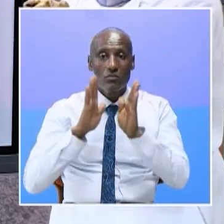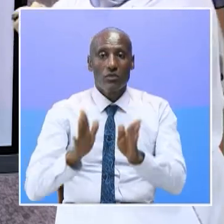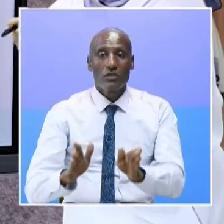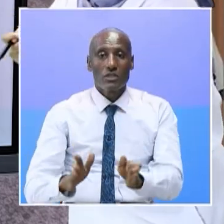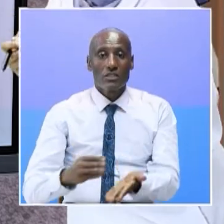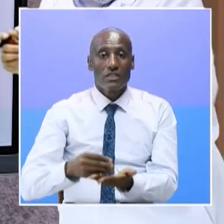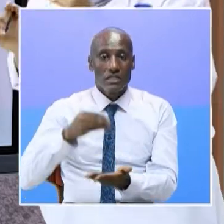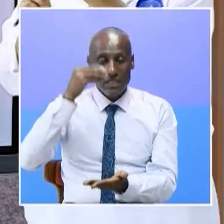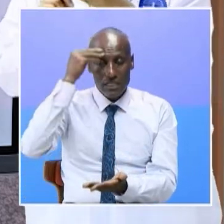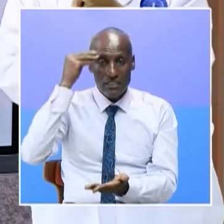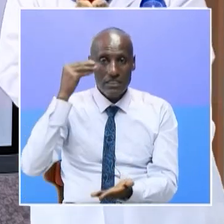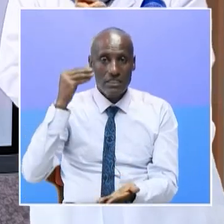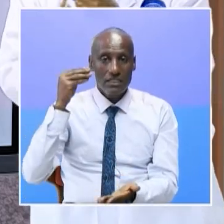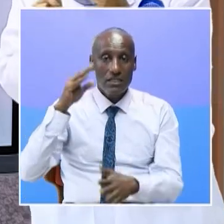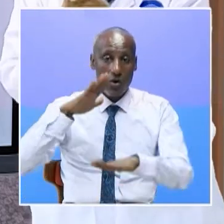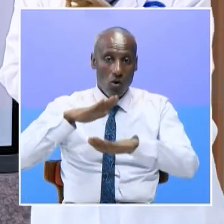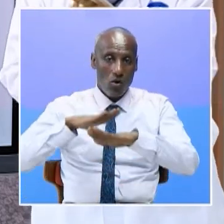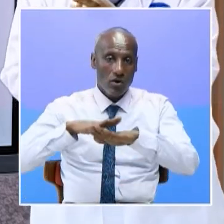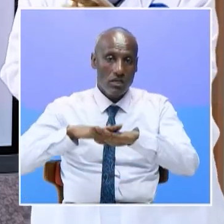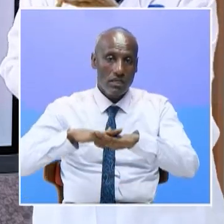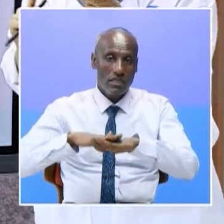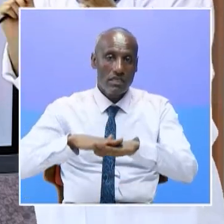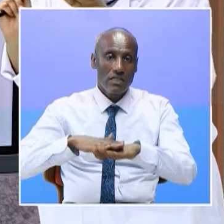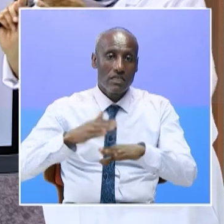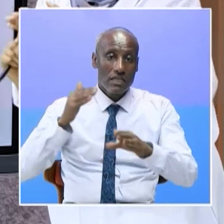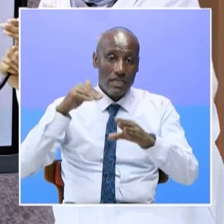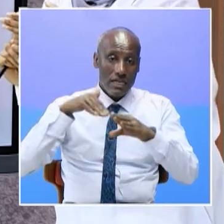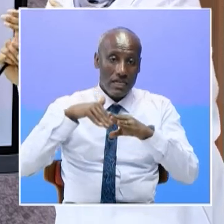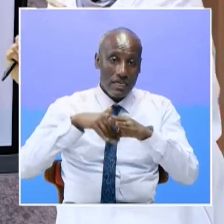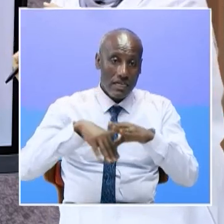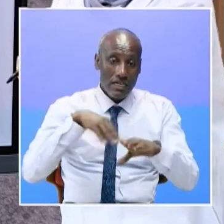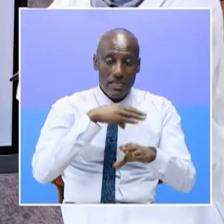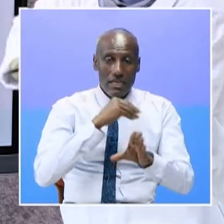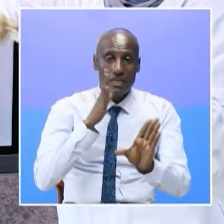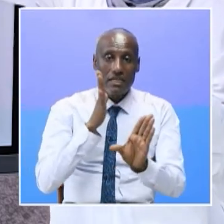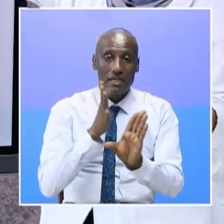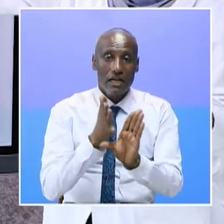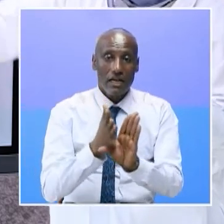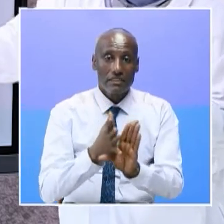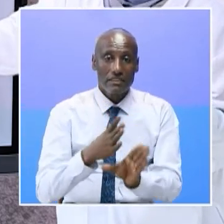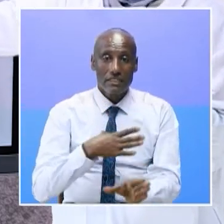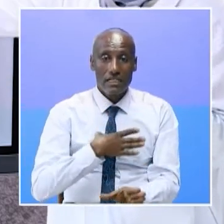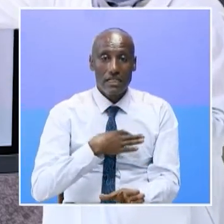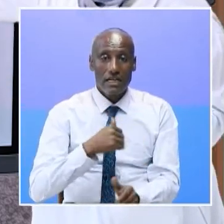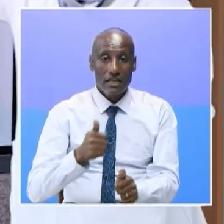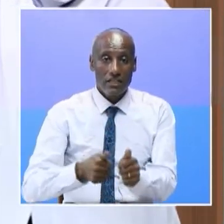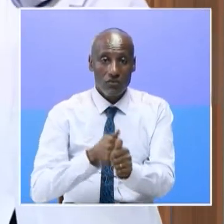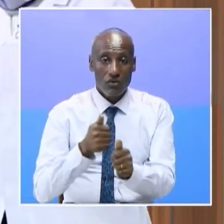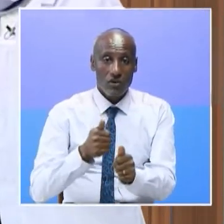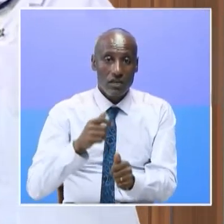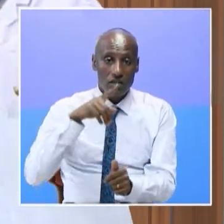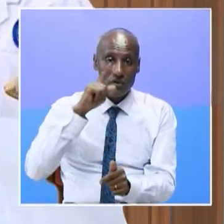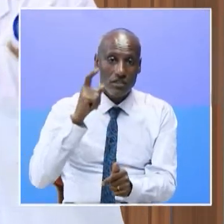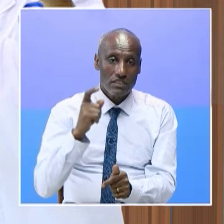lesson, like on, in, and at. It's like the following questions like days of